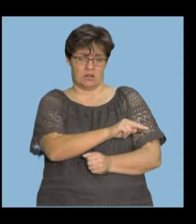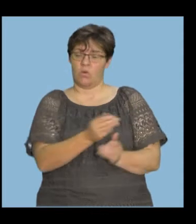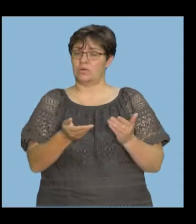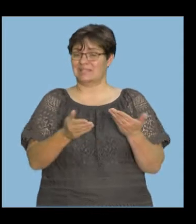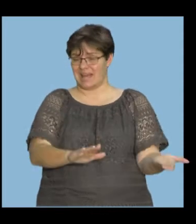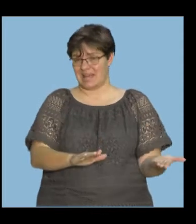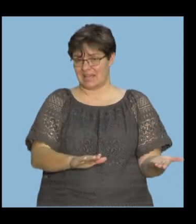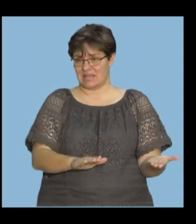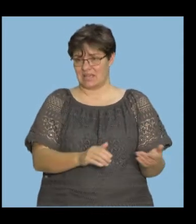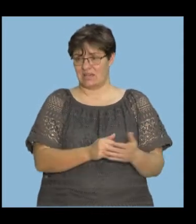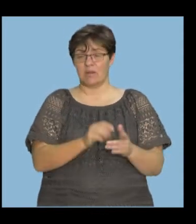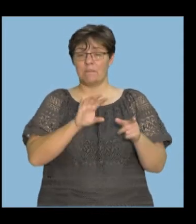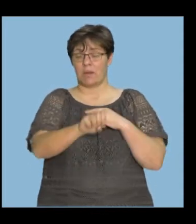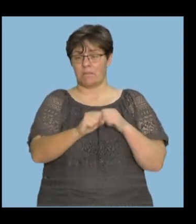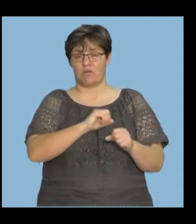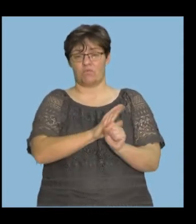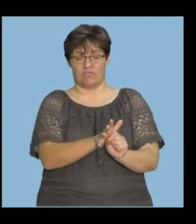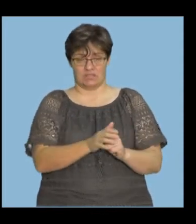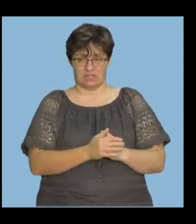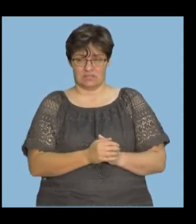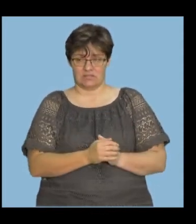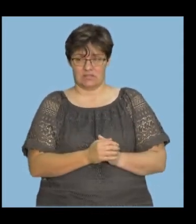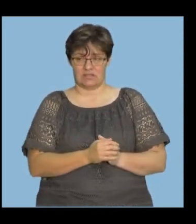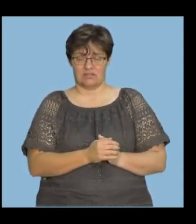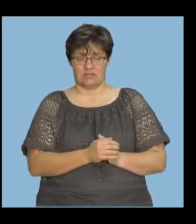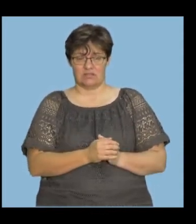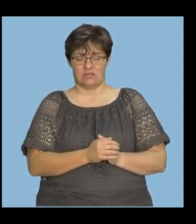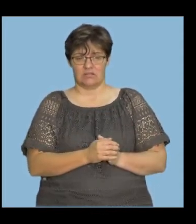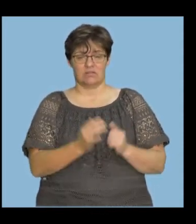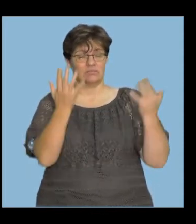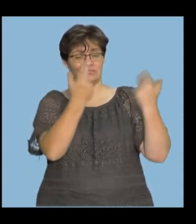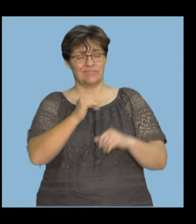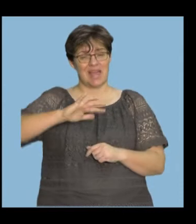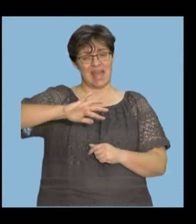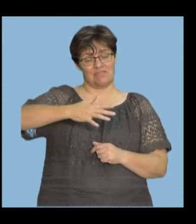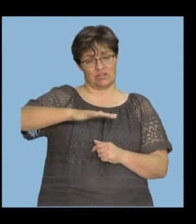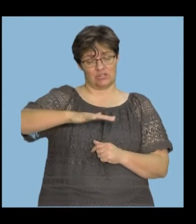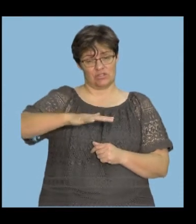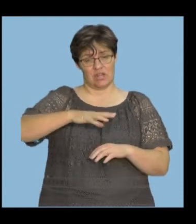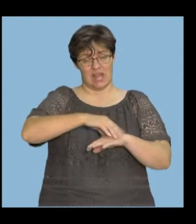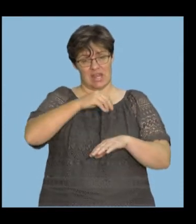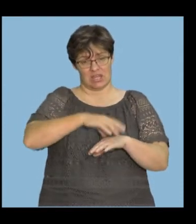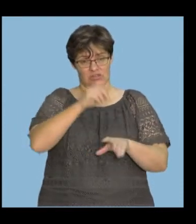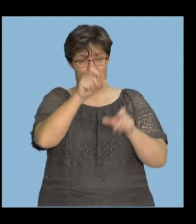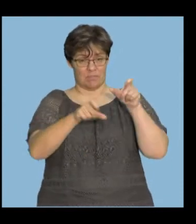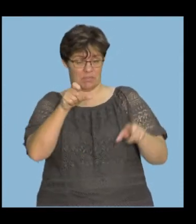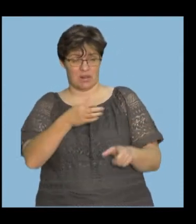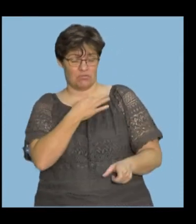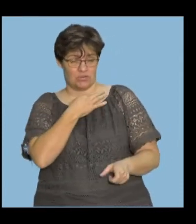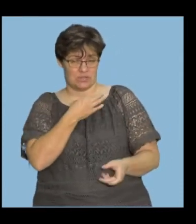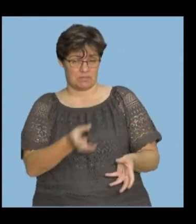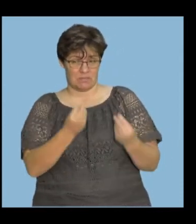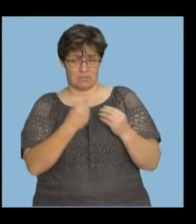dying if they are diagnosed with COVID-19? We can calculate the average age of people at risk. Let's